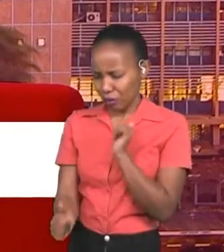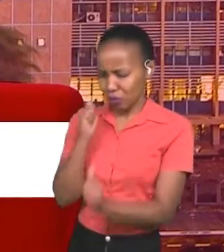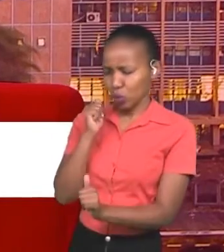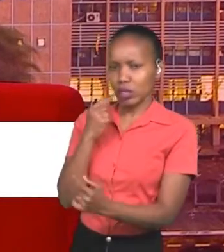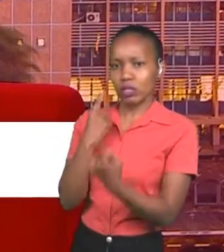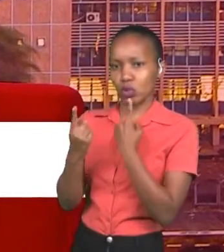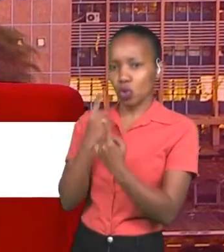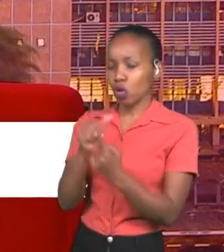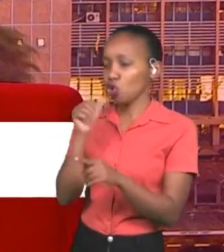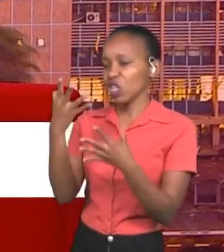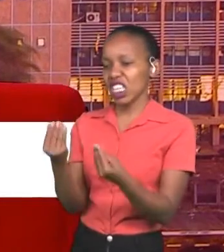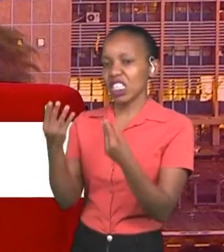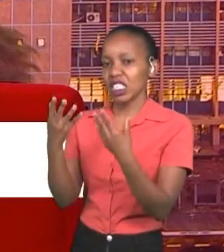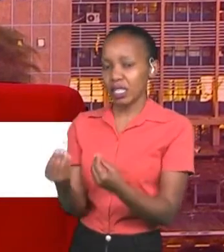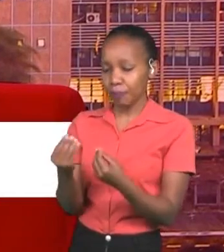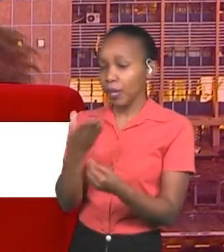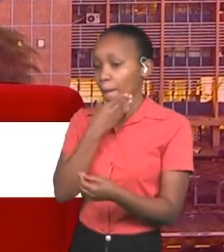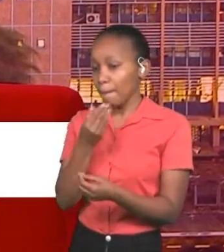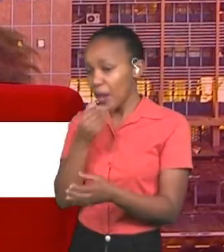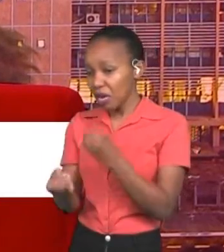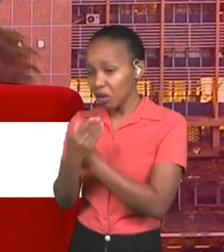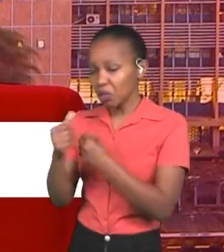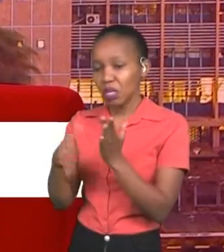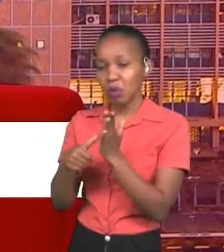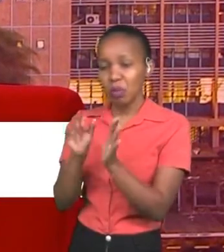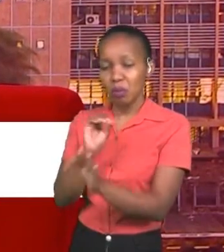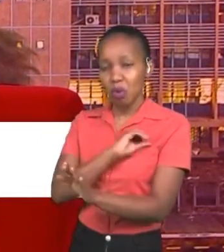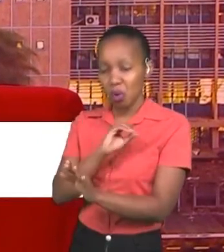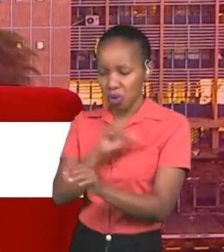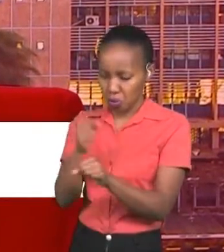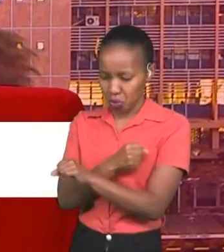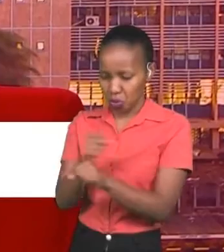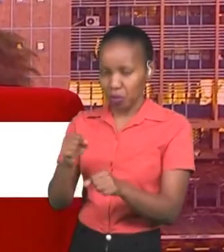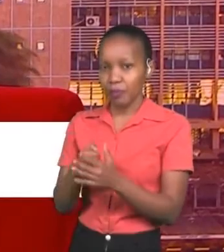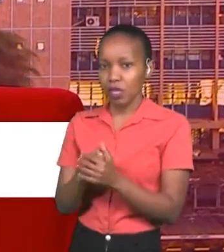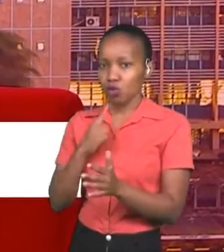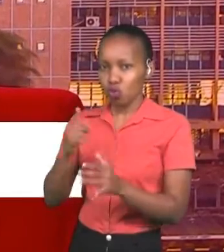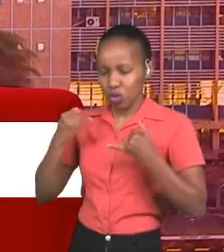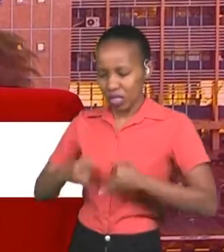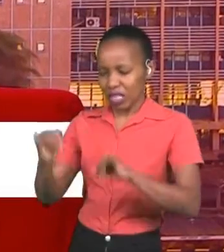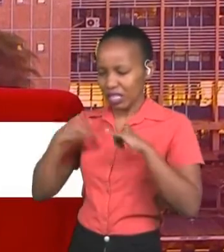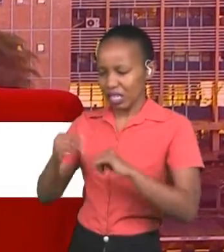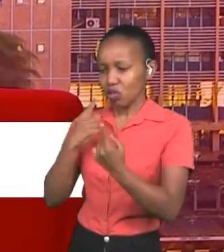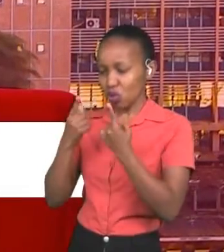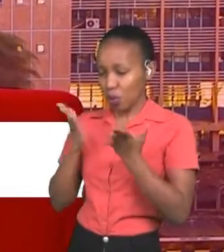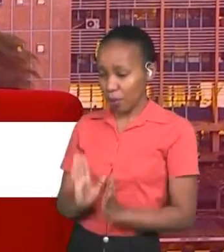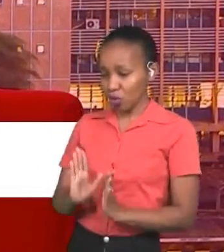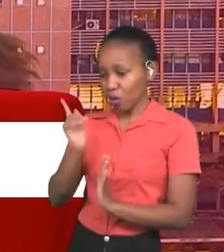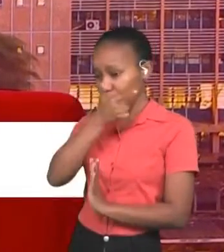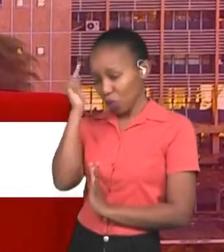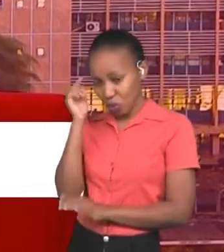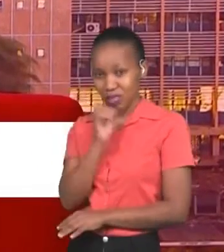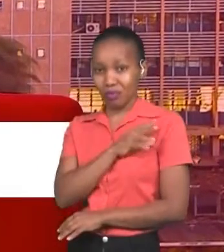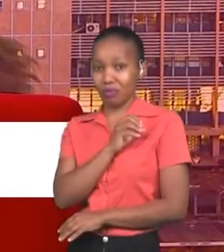very easy for men to open up. Okay. So you try talking to someone, but then they just don't want because they're scared